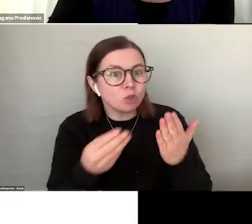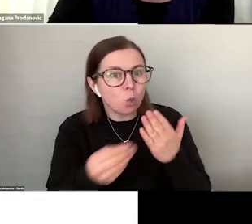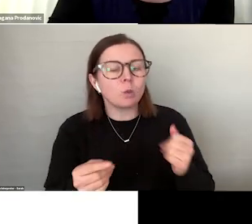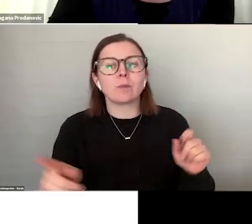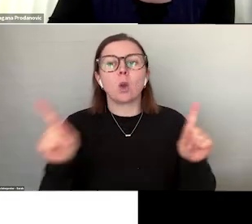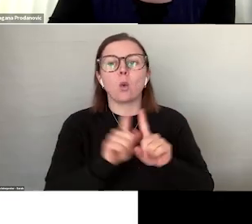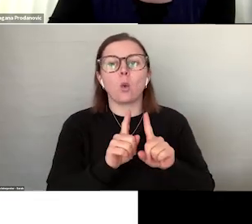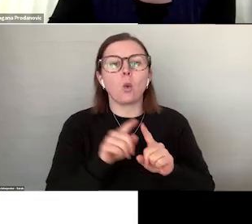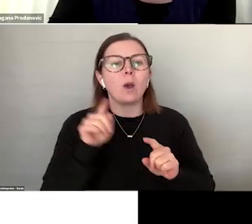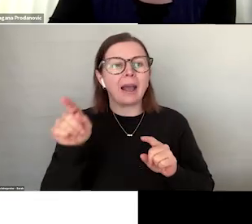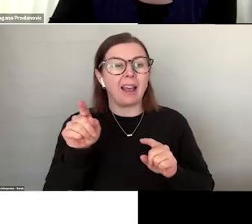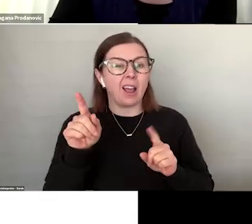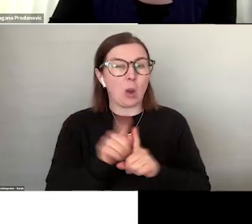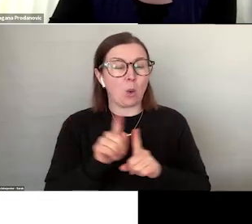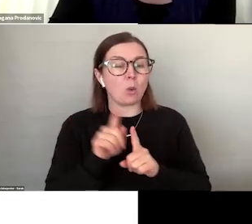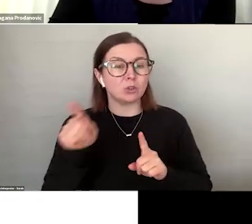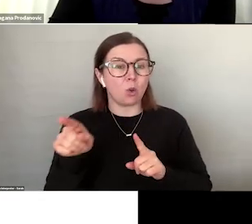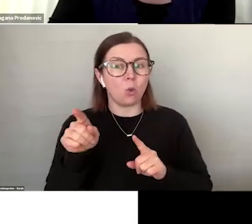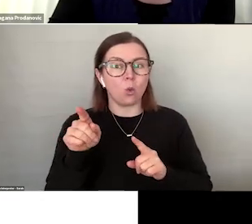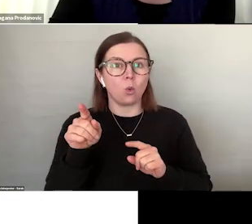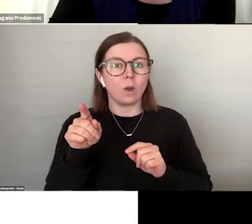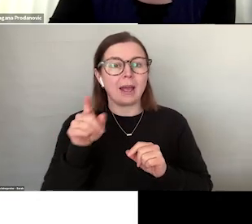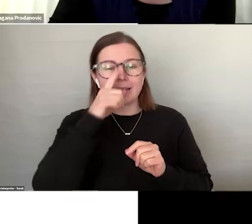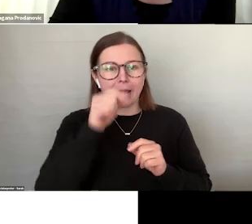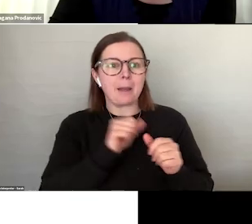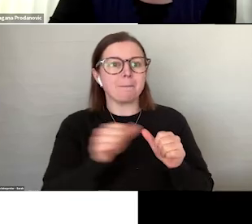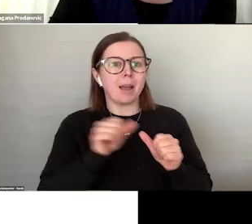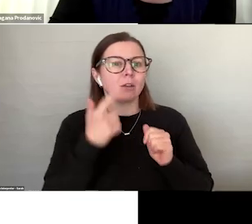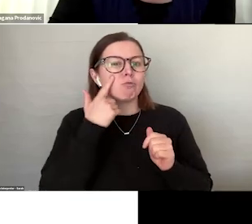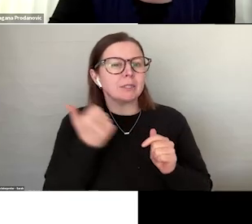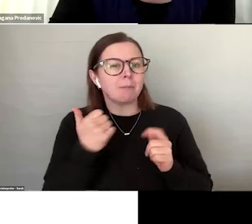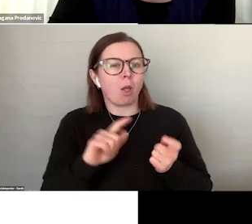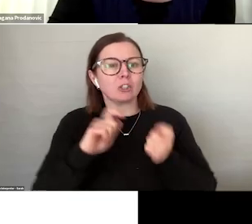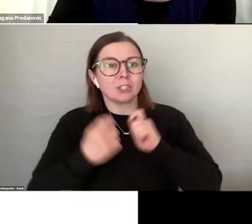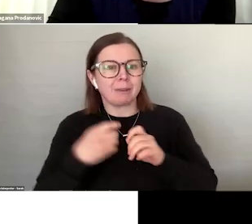reported being better able to apply reasonable adjustments in their practice.